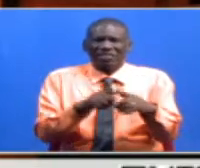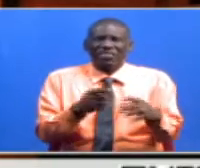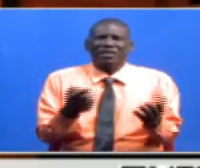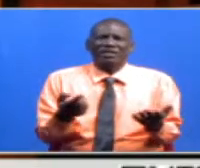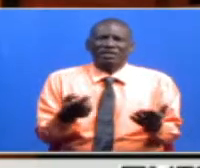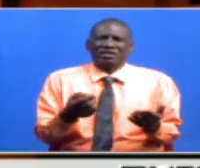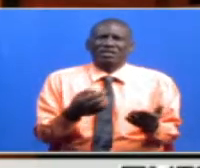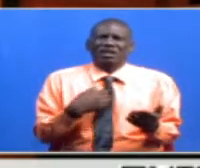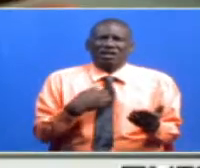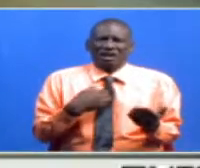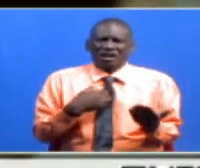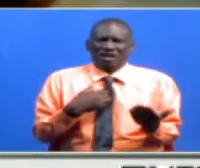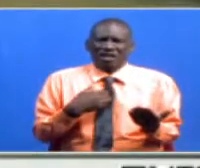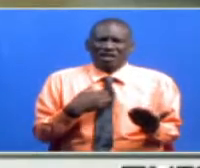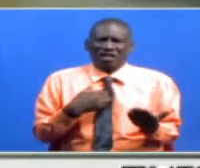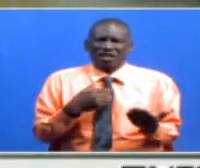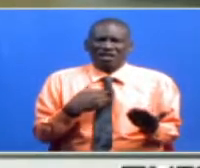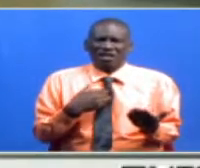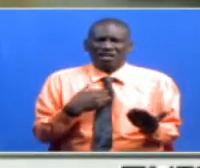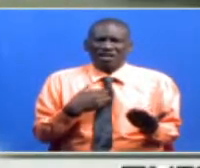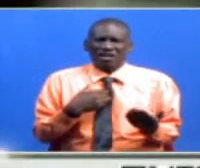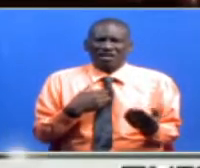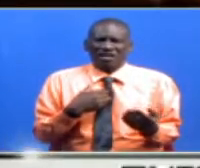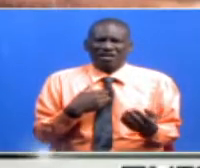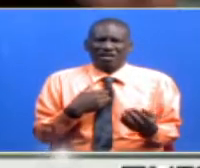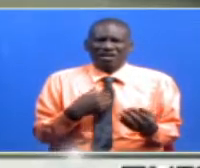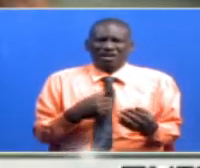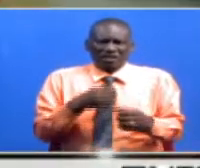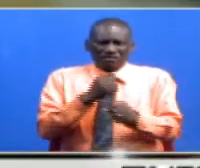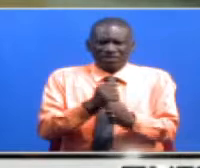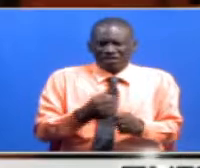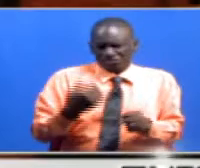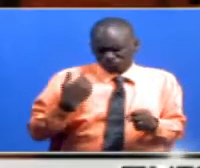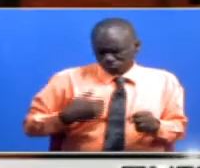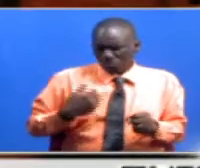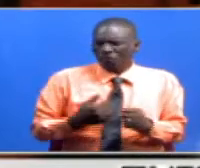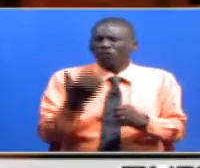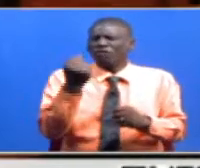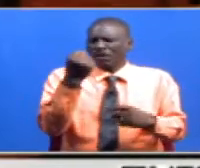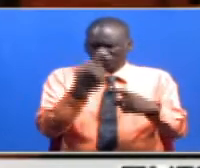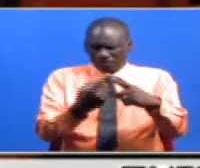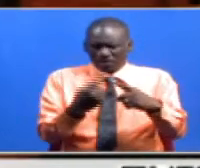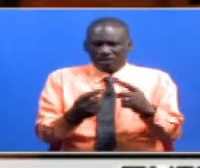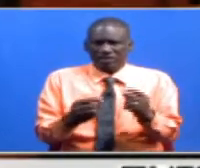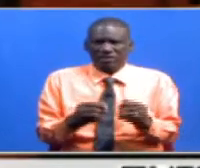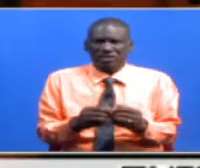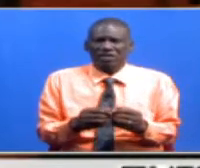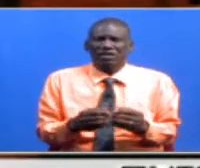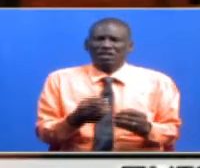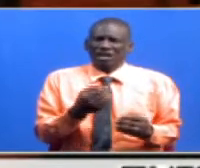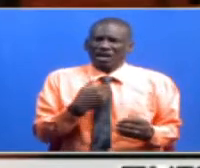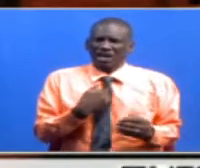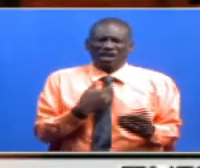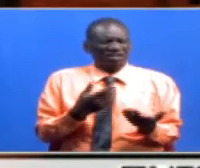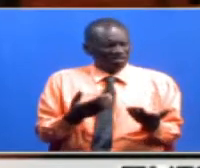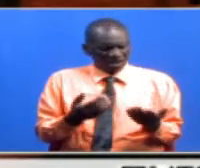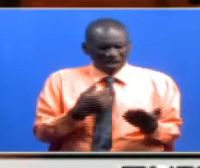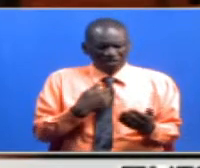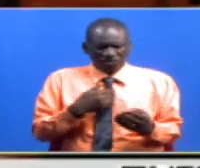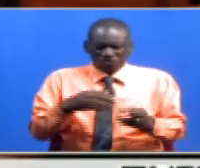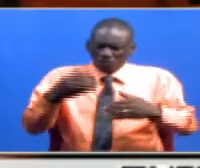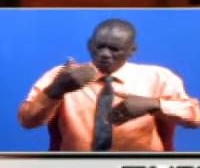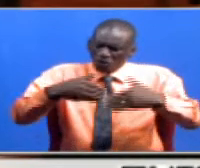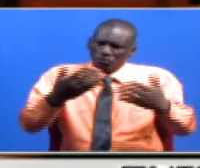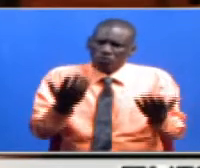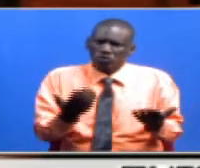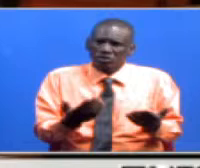followed a series of surgeries for like 5 years. You know, in and out of surgeries. I've had almost,